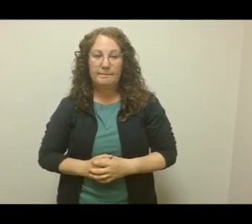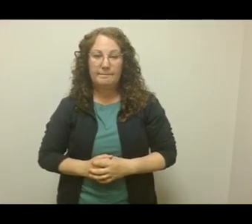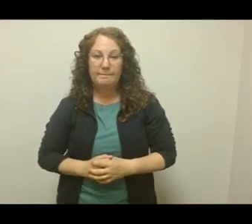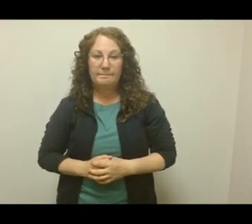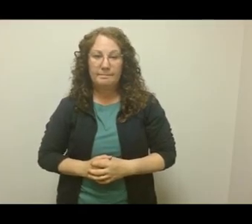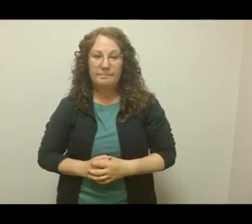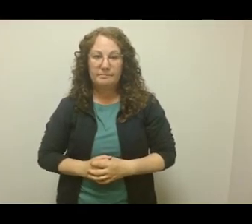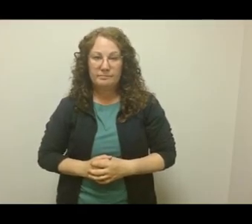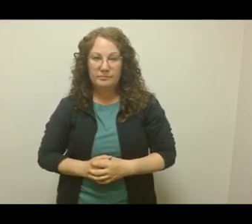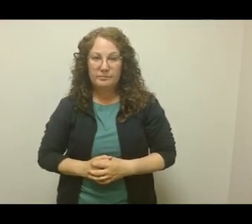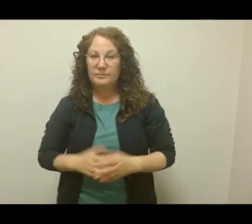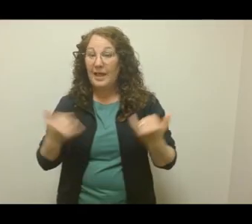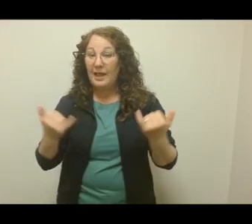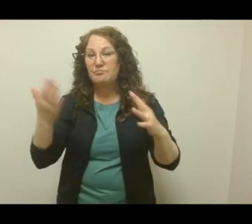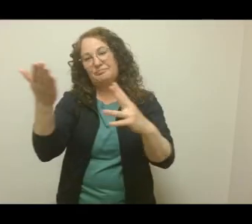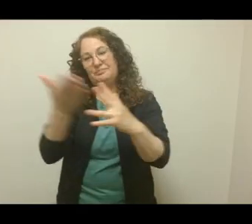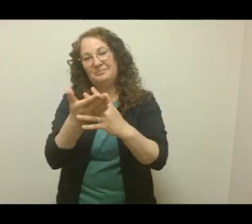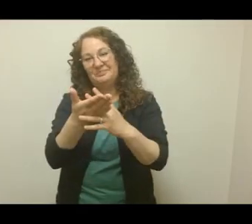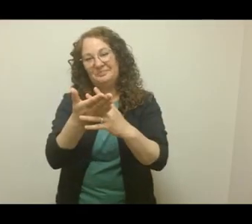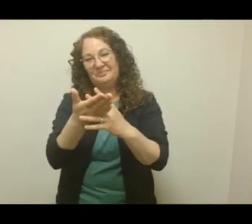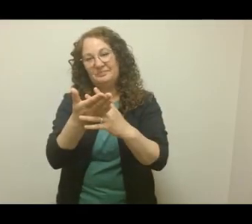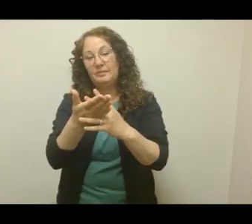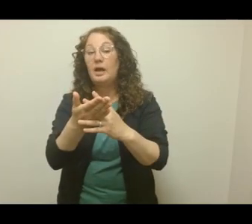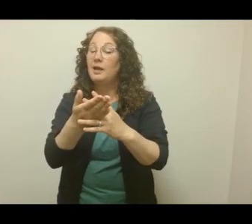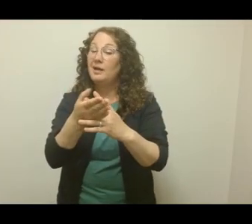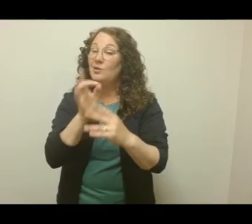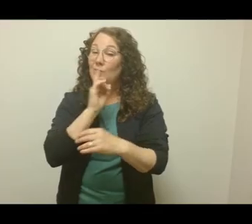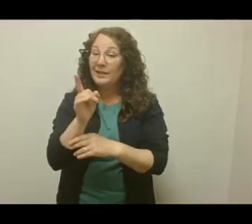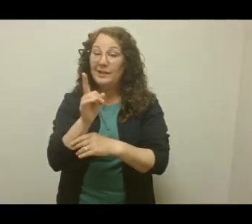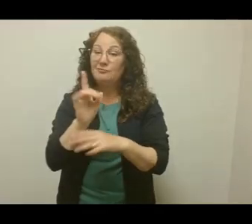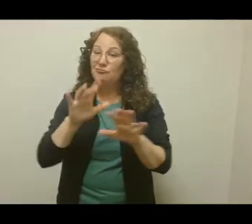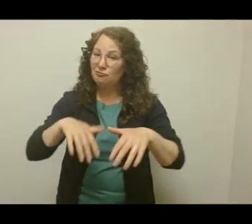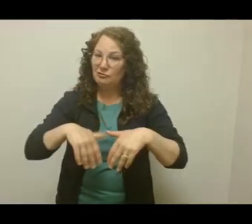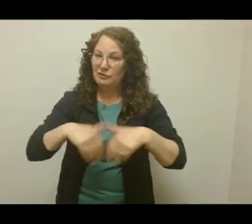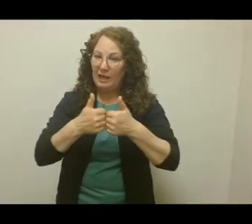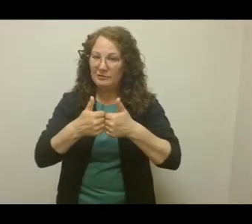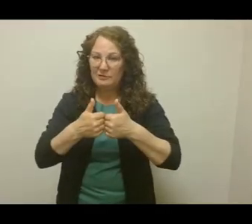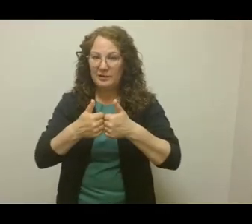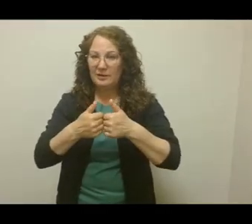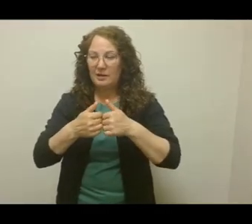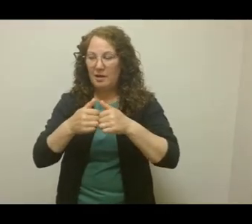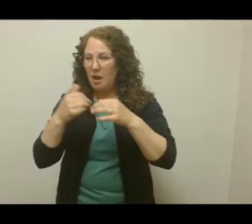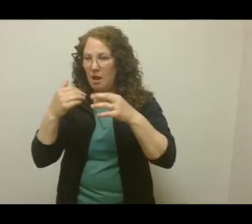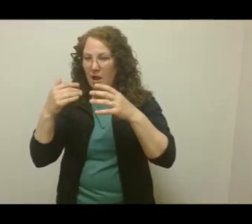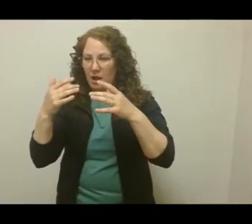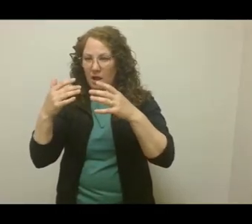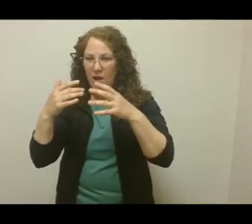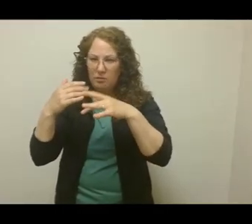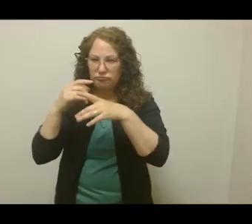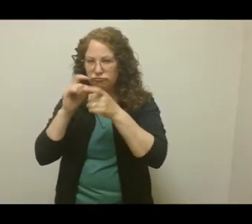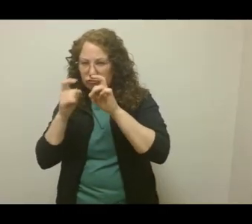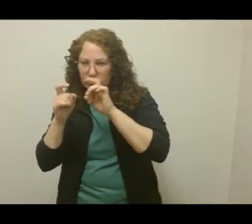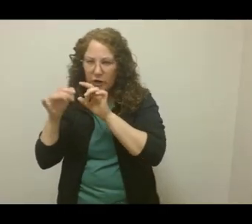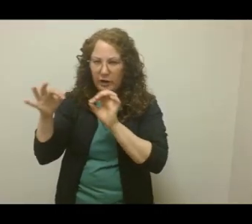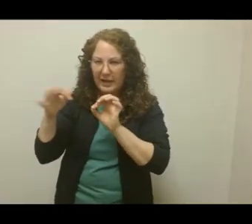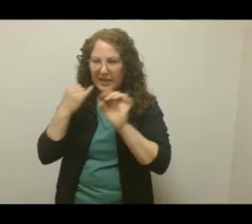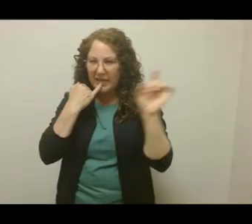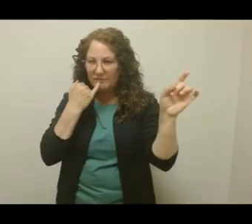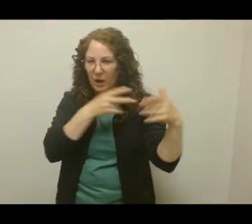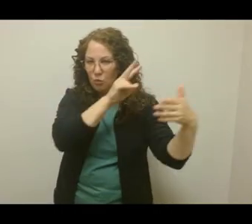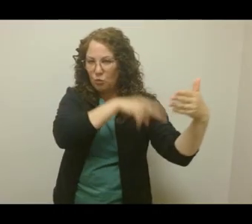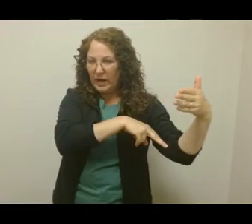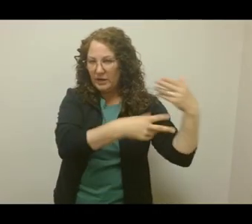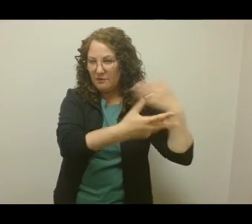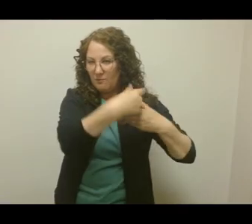So take a break. It is very challenging to paraphrase when the original text is fresh in your mind. So taking